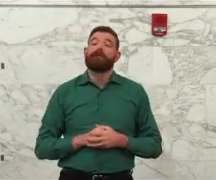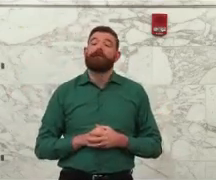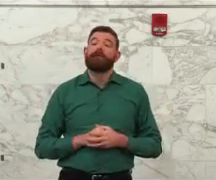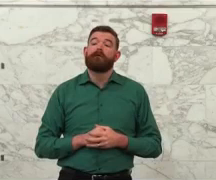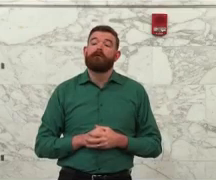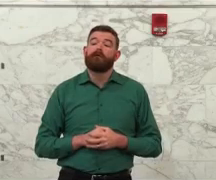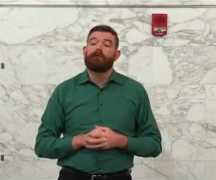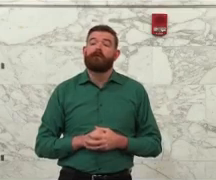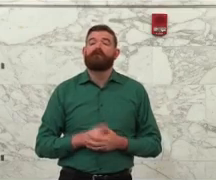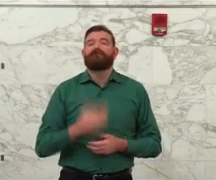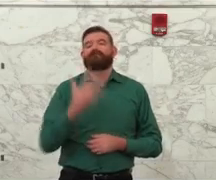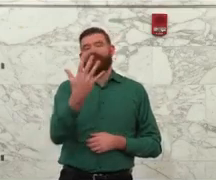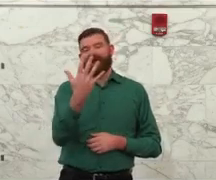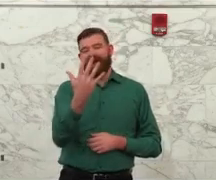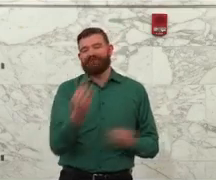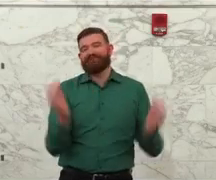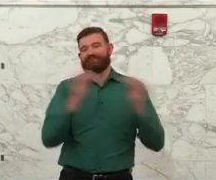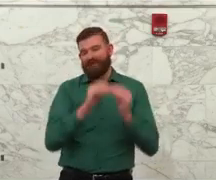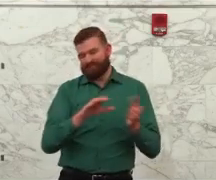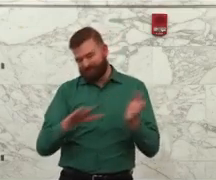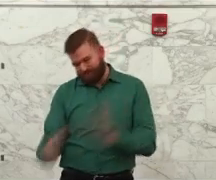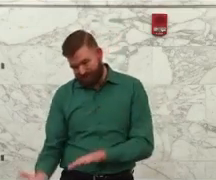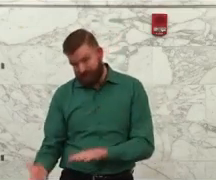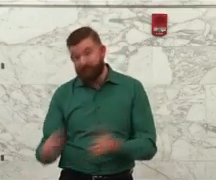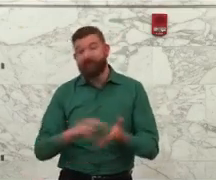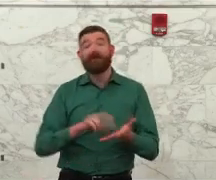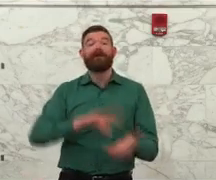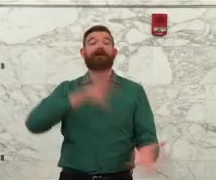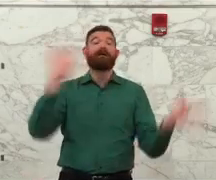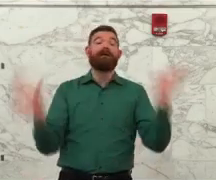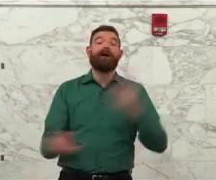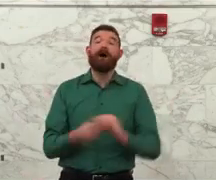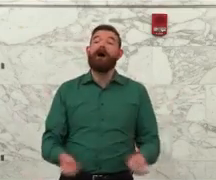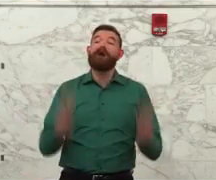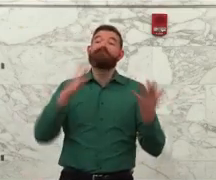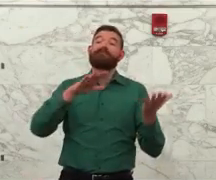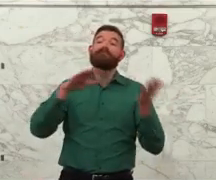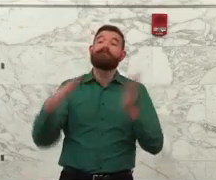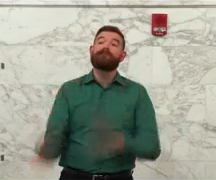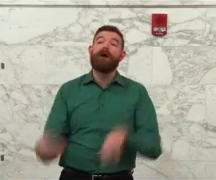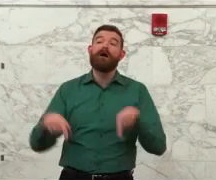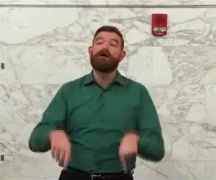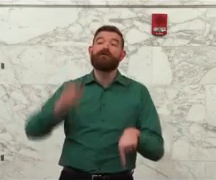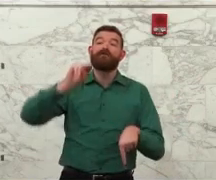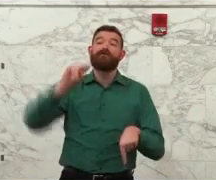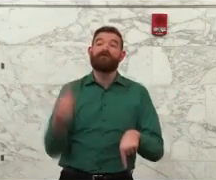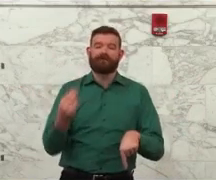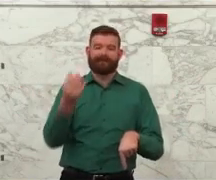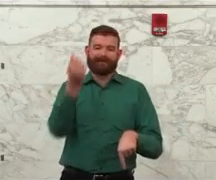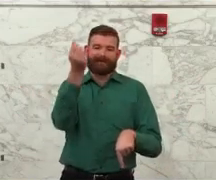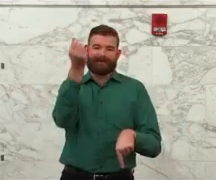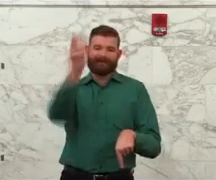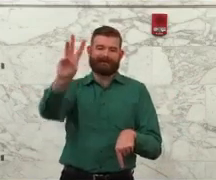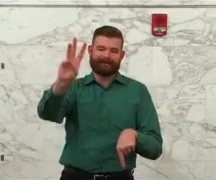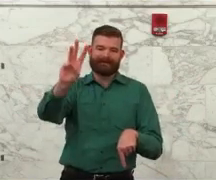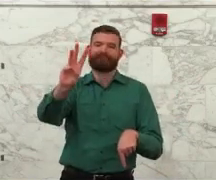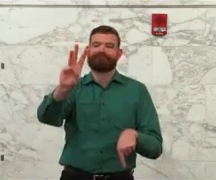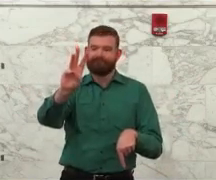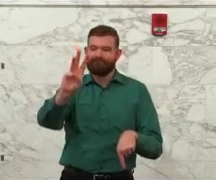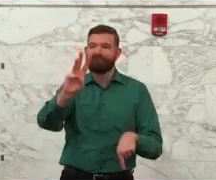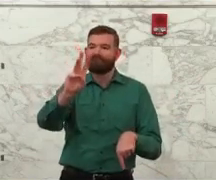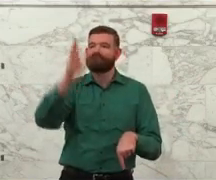deaths, which brings our total amount of deaths to 16. God rest their souls. We keep each of their